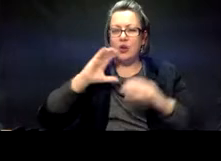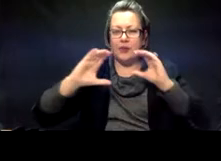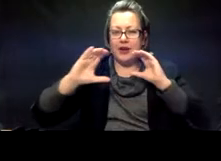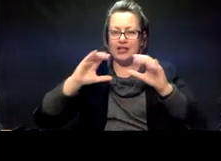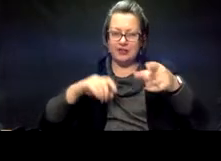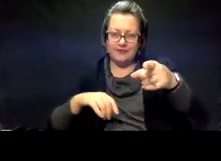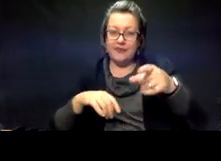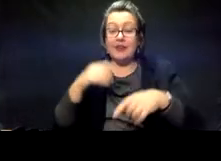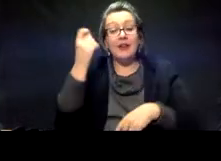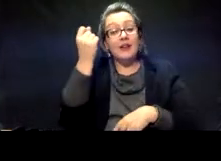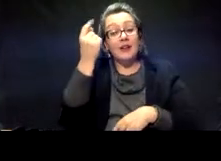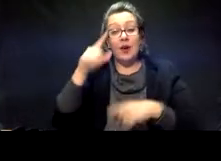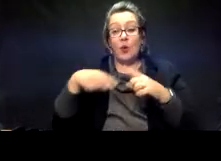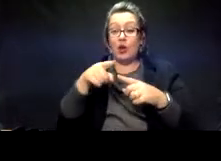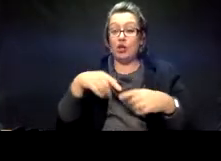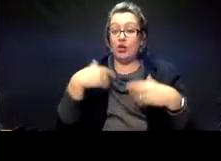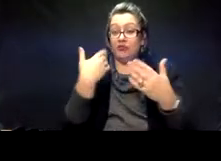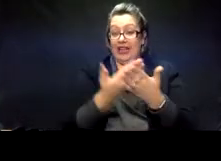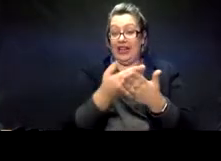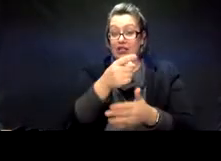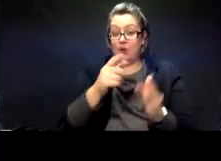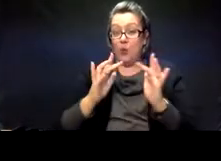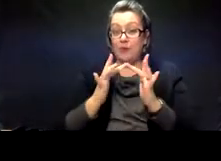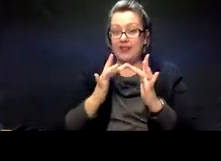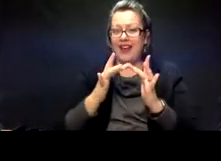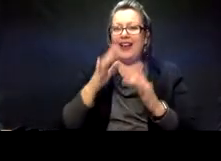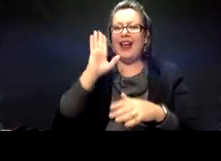There is a company by the name of Harris Communications.